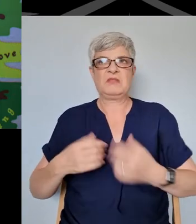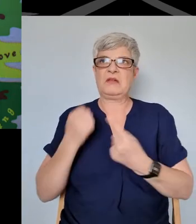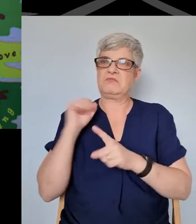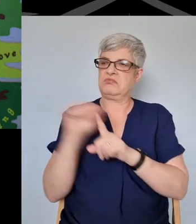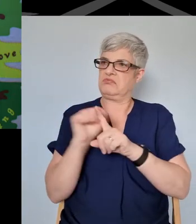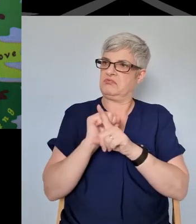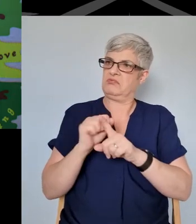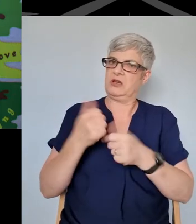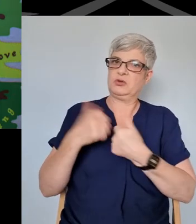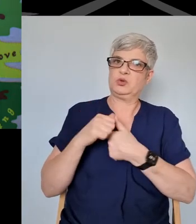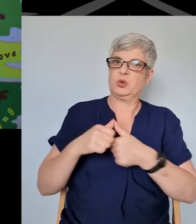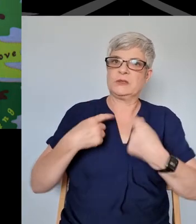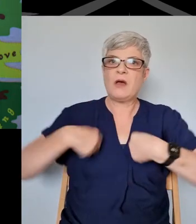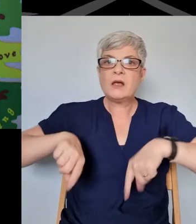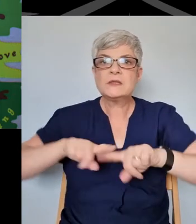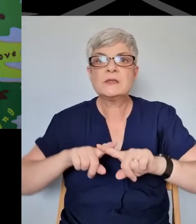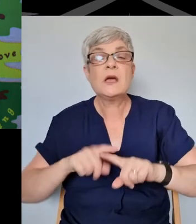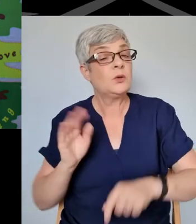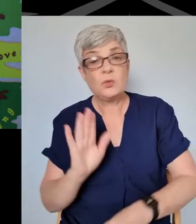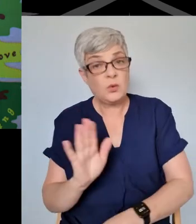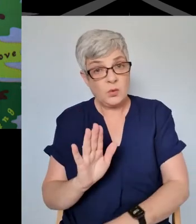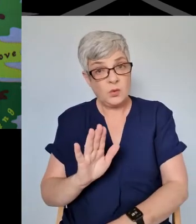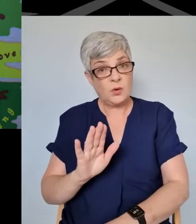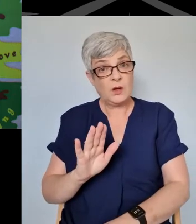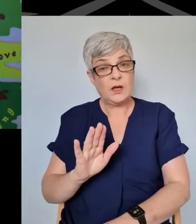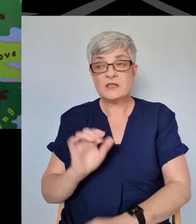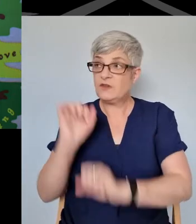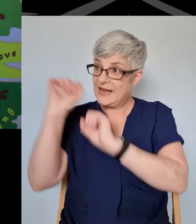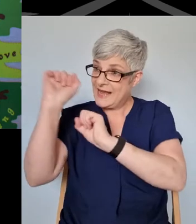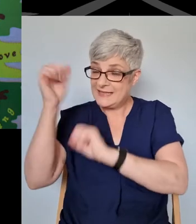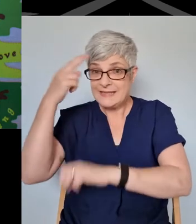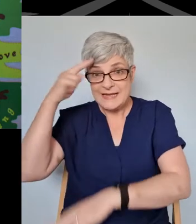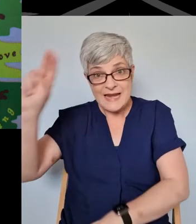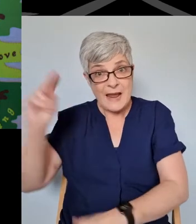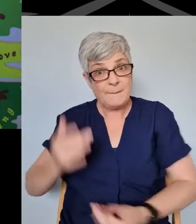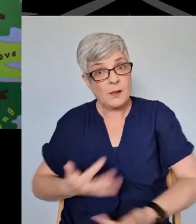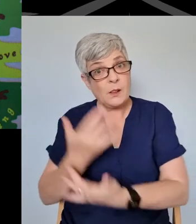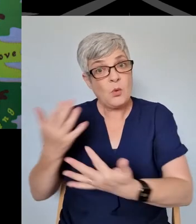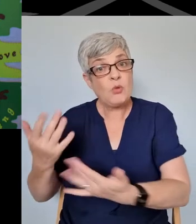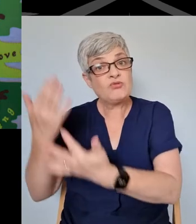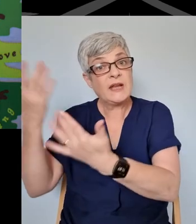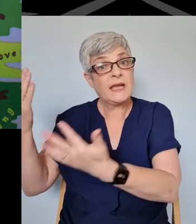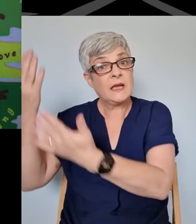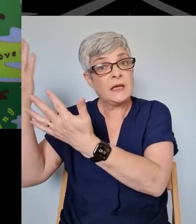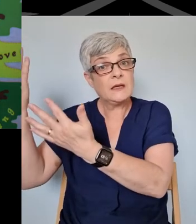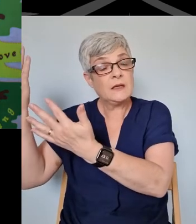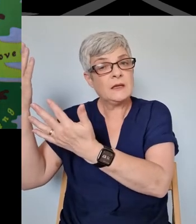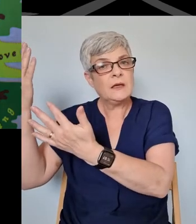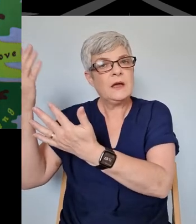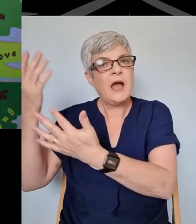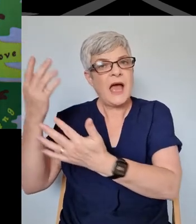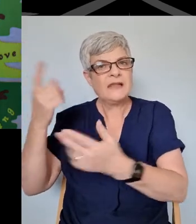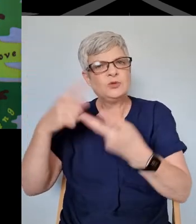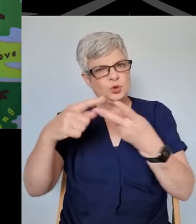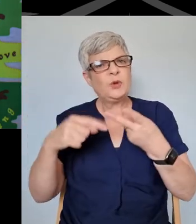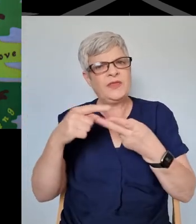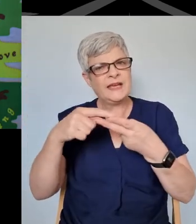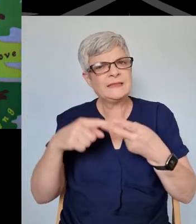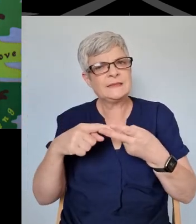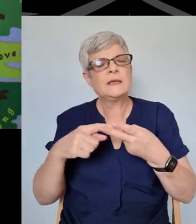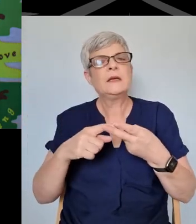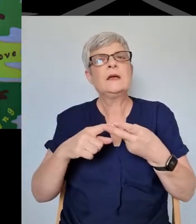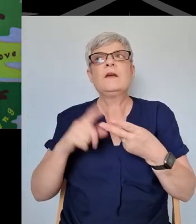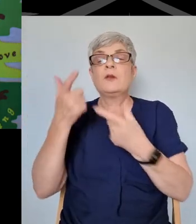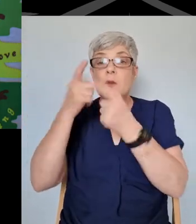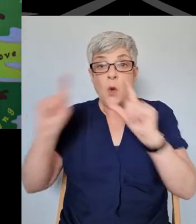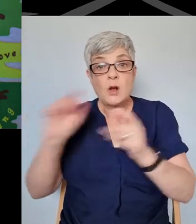us. His purposes are for the glory of His own name. And it's dictated by two things: the holiness